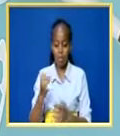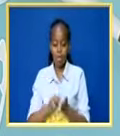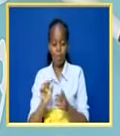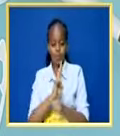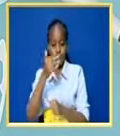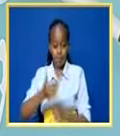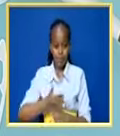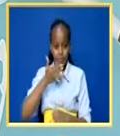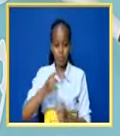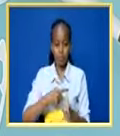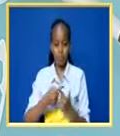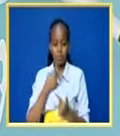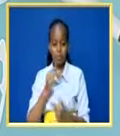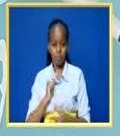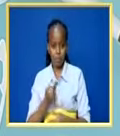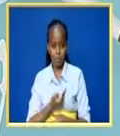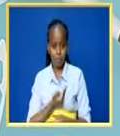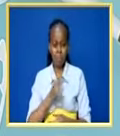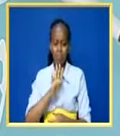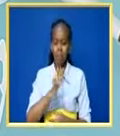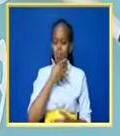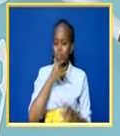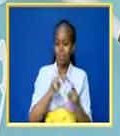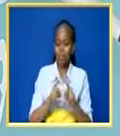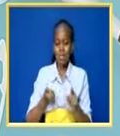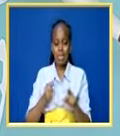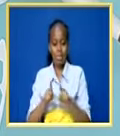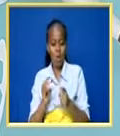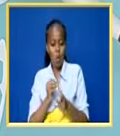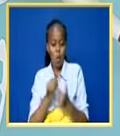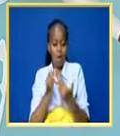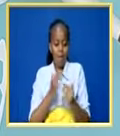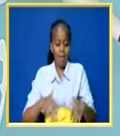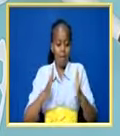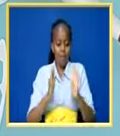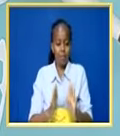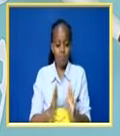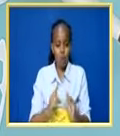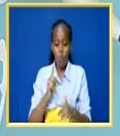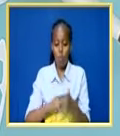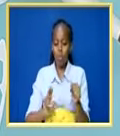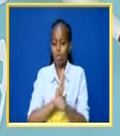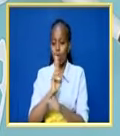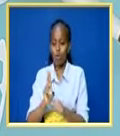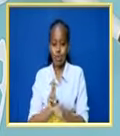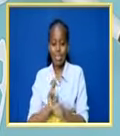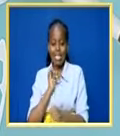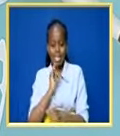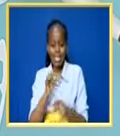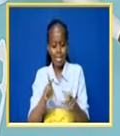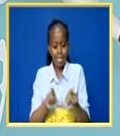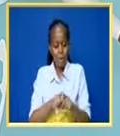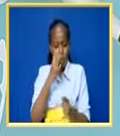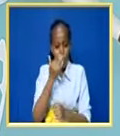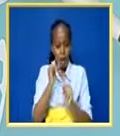daily and tell your brother, your sister, or the caregiver what the use is and why you should use